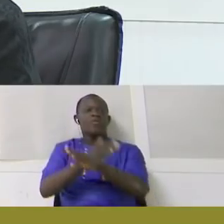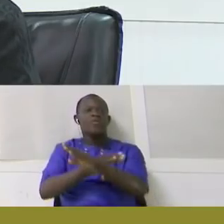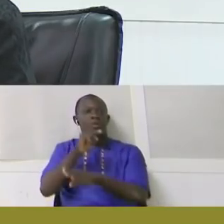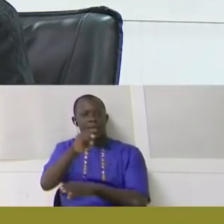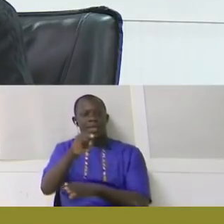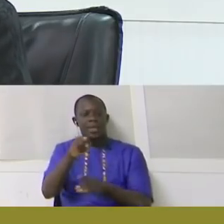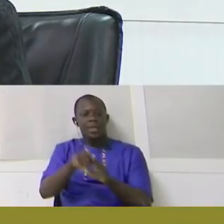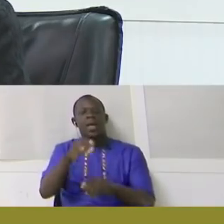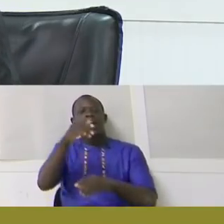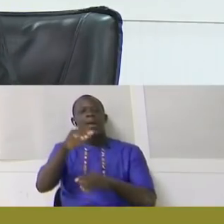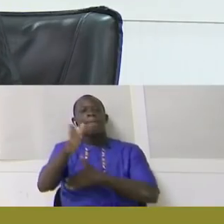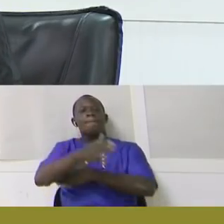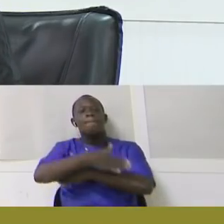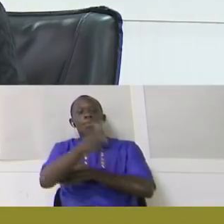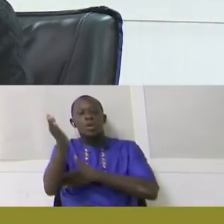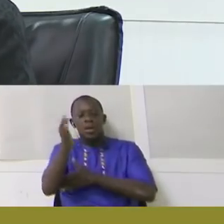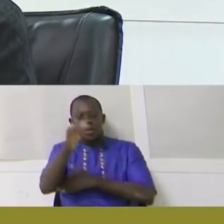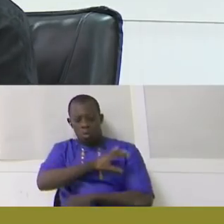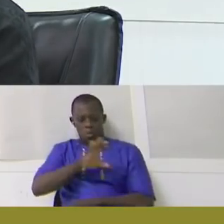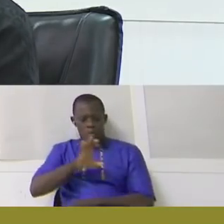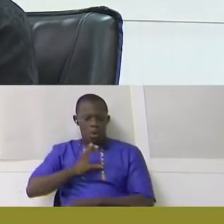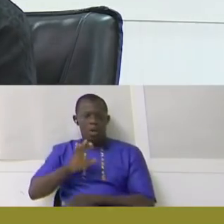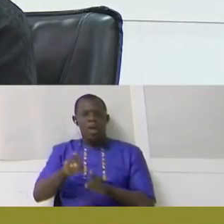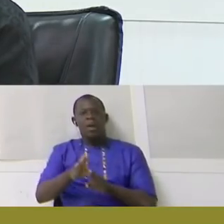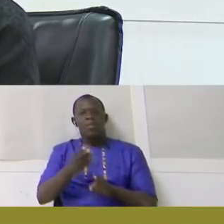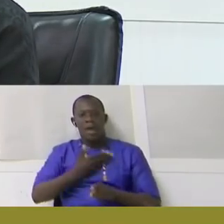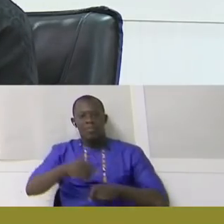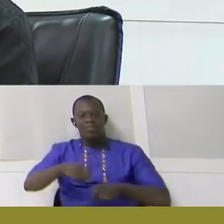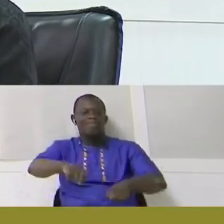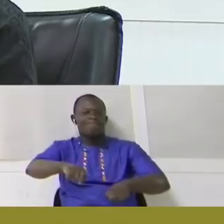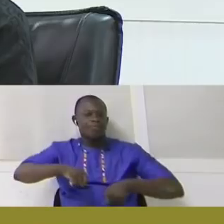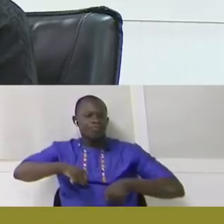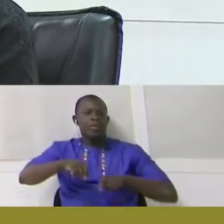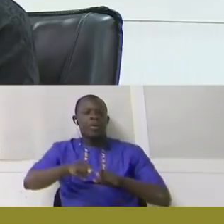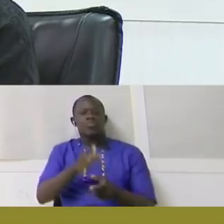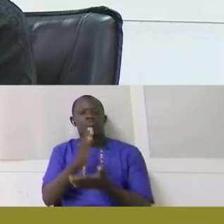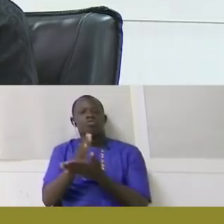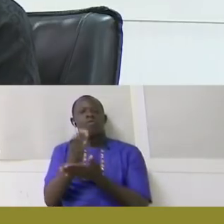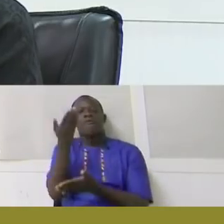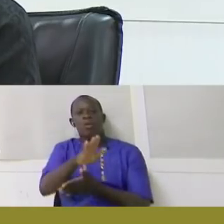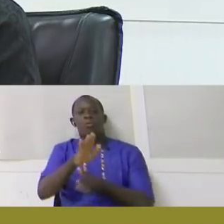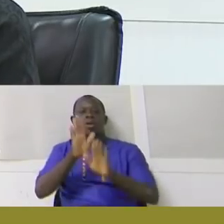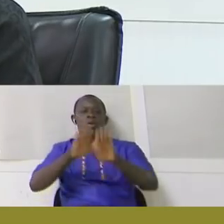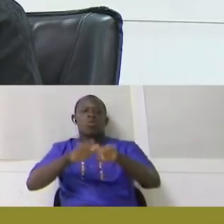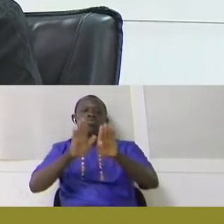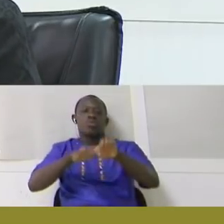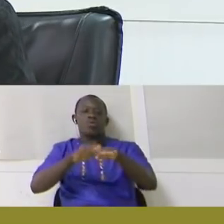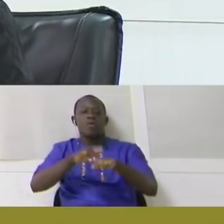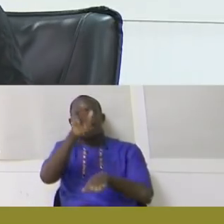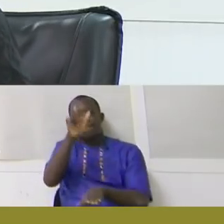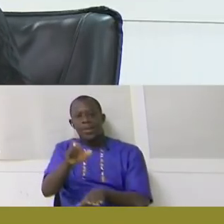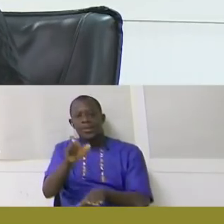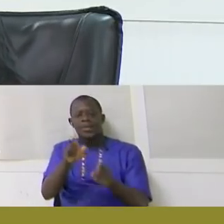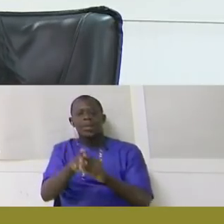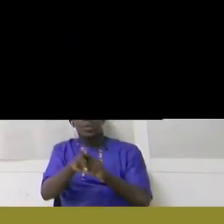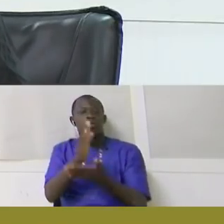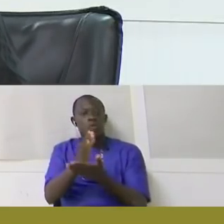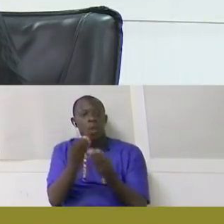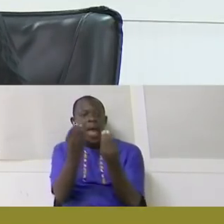even before that at the gate. Ma ngi solon jeans card fek si ñew kaddu la joge xaliss bima amé dafa gene suma poste. I